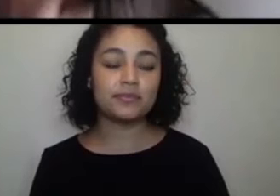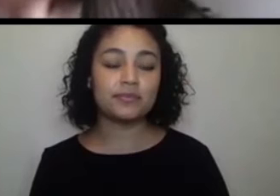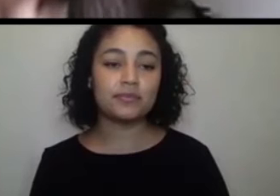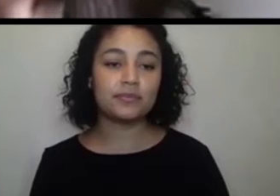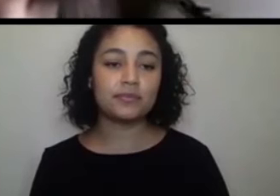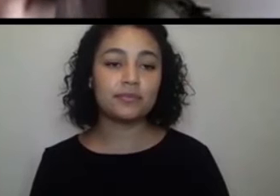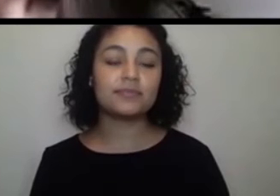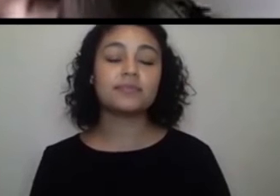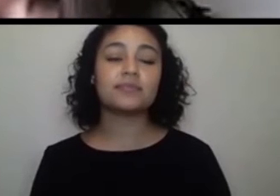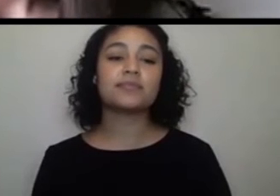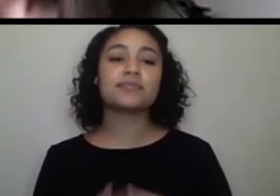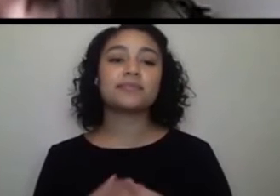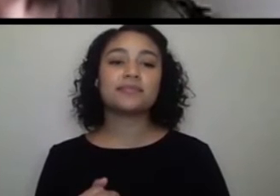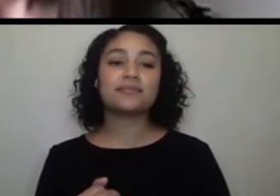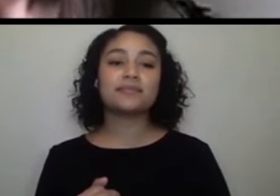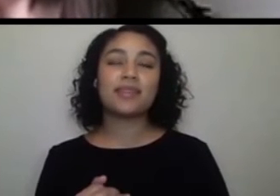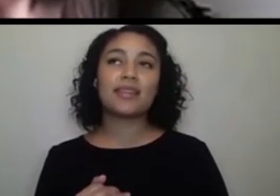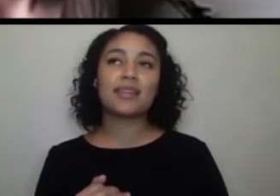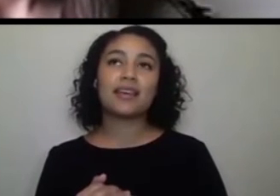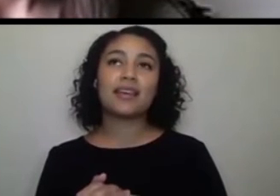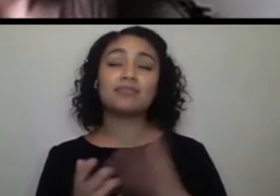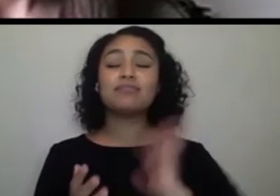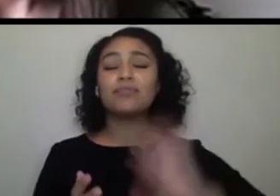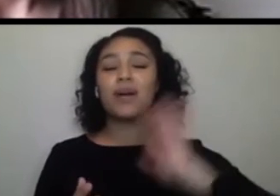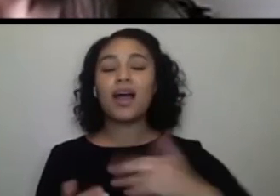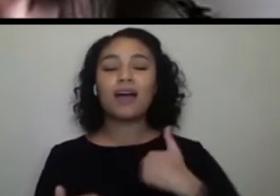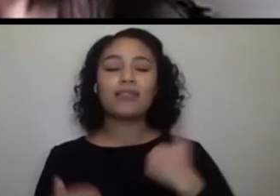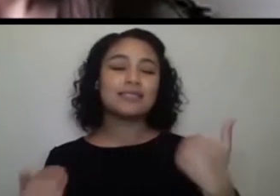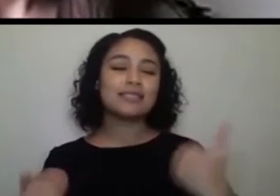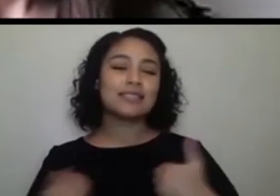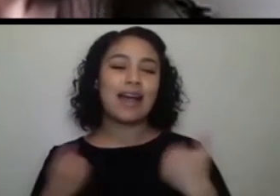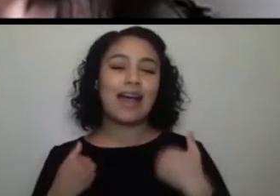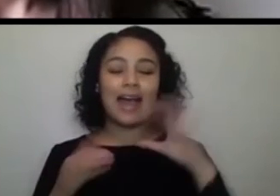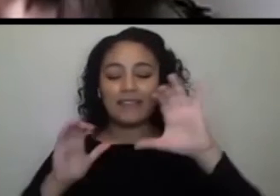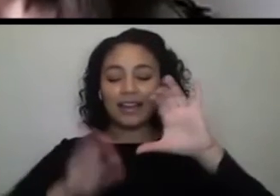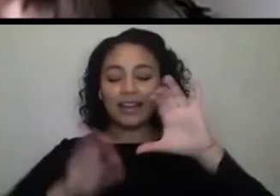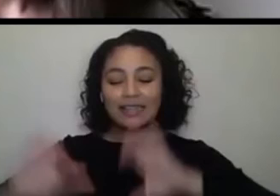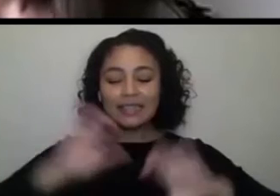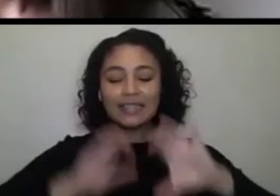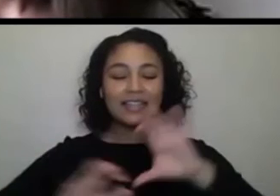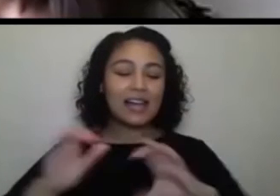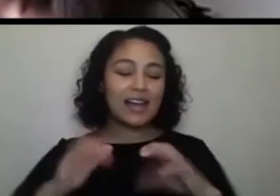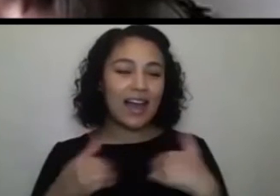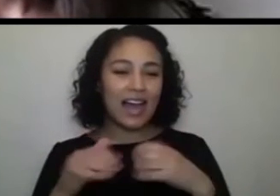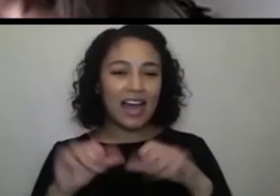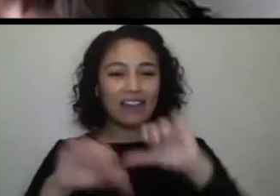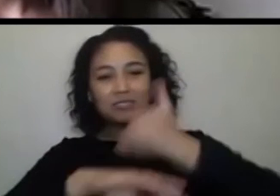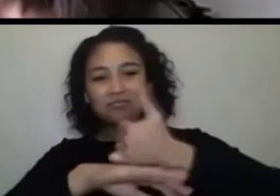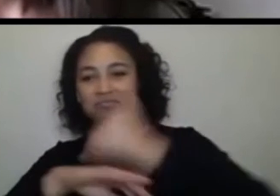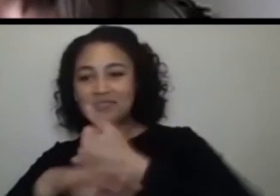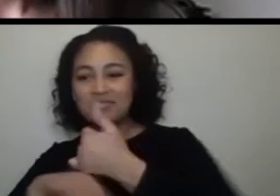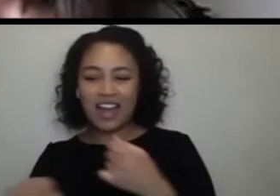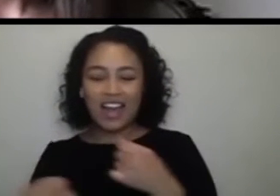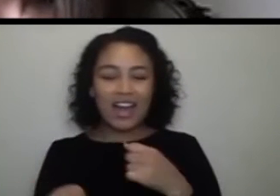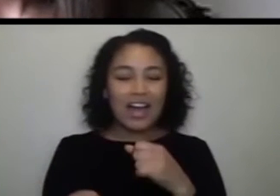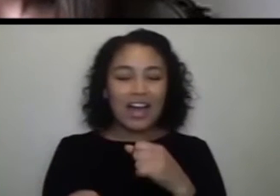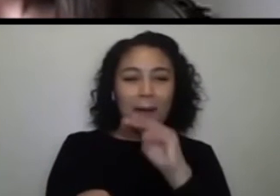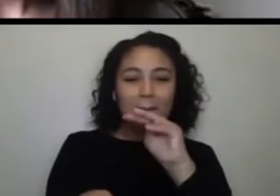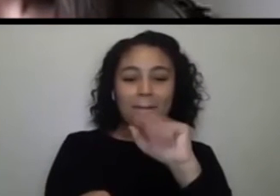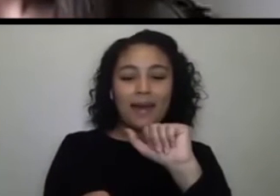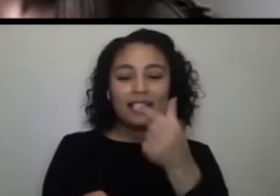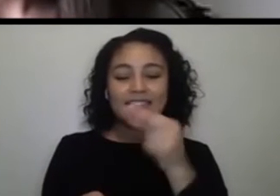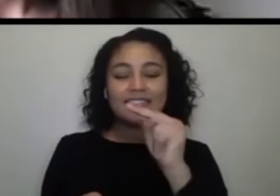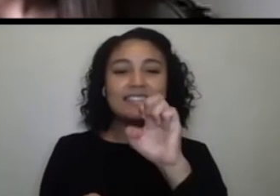I think when I was a little kid, I had a chemistry set with magnesium ribbons and sulfur and stuff I could light and put on